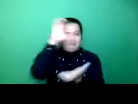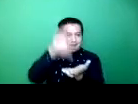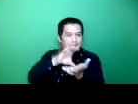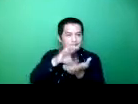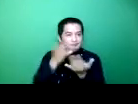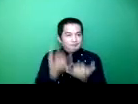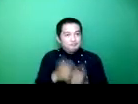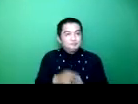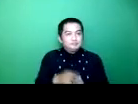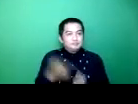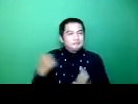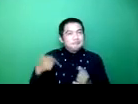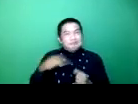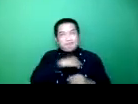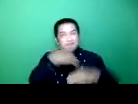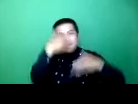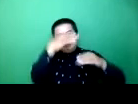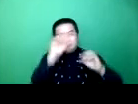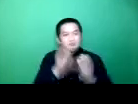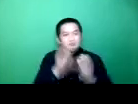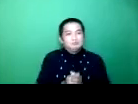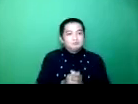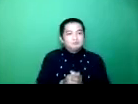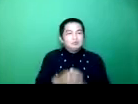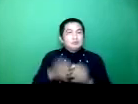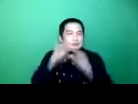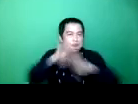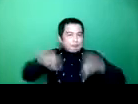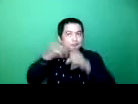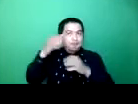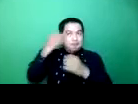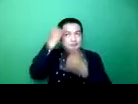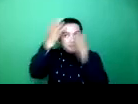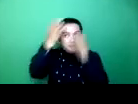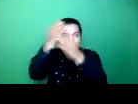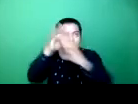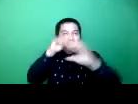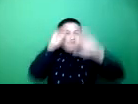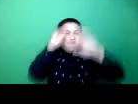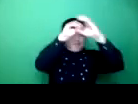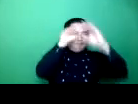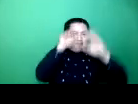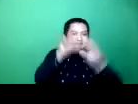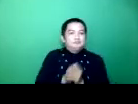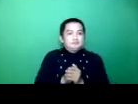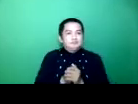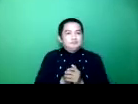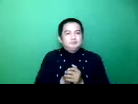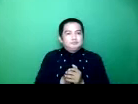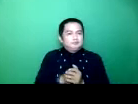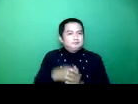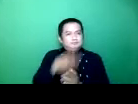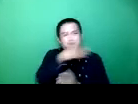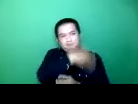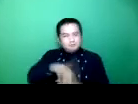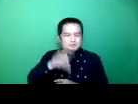longer limited to central points of importance and information. We're no longer limited to a single